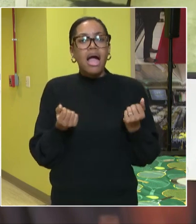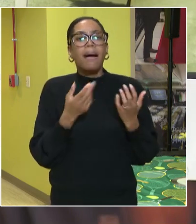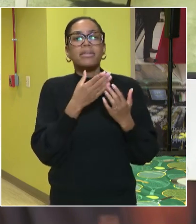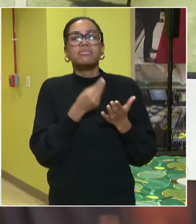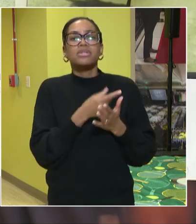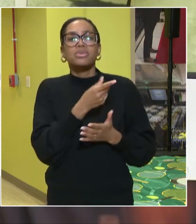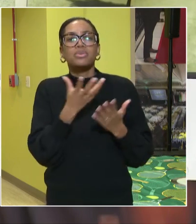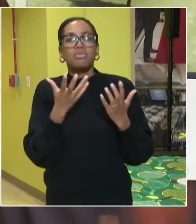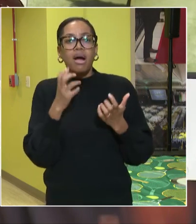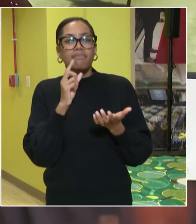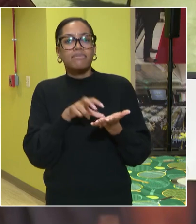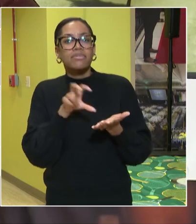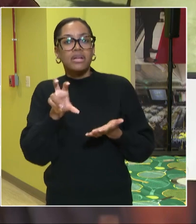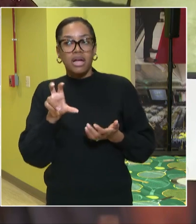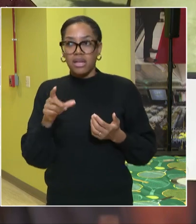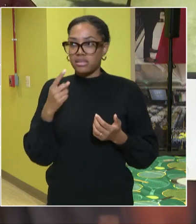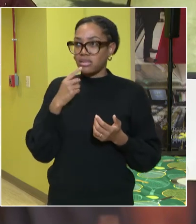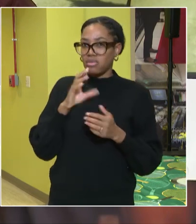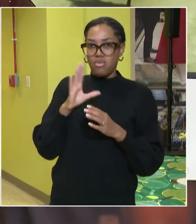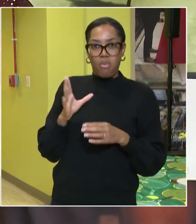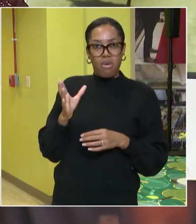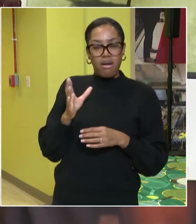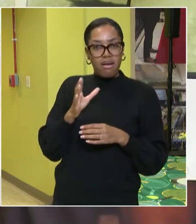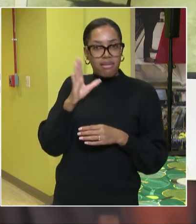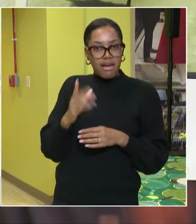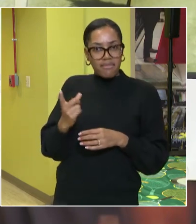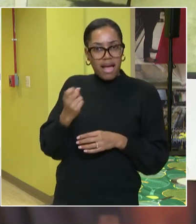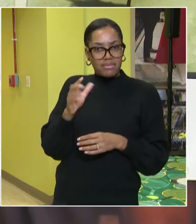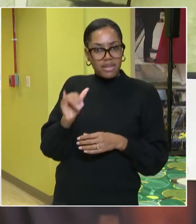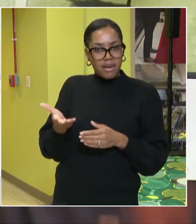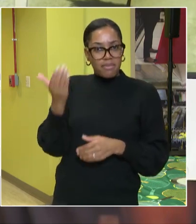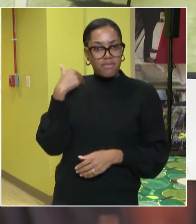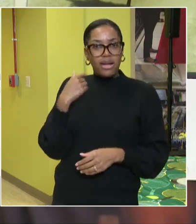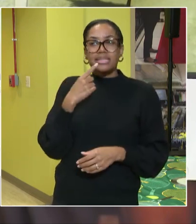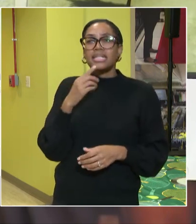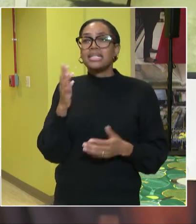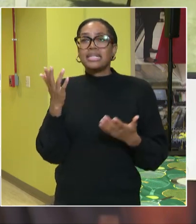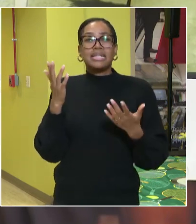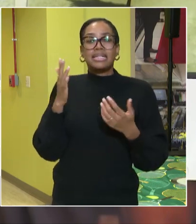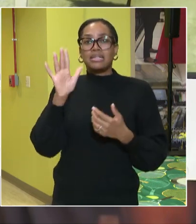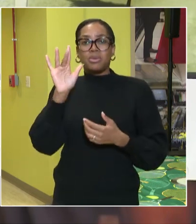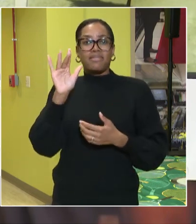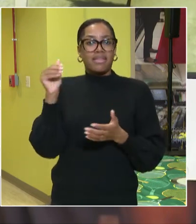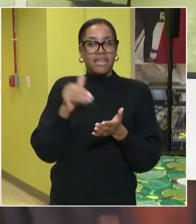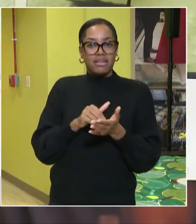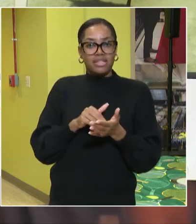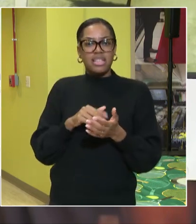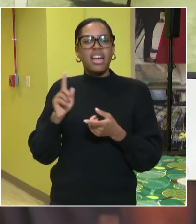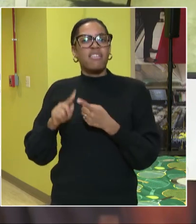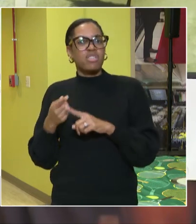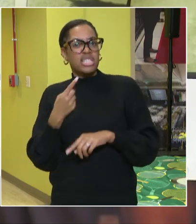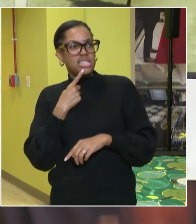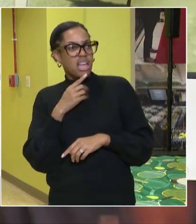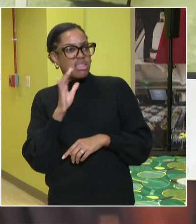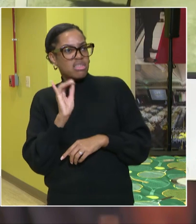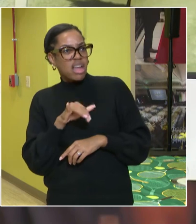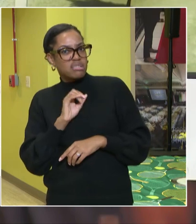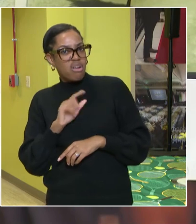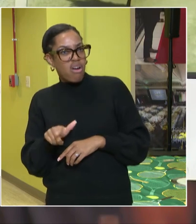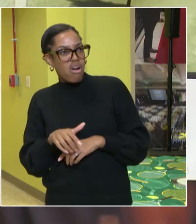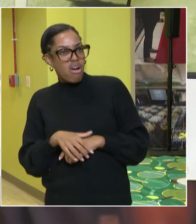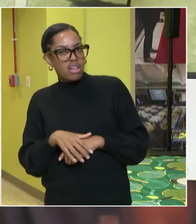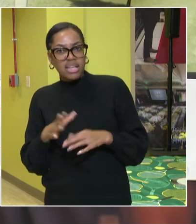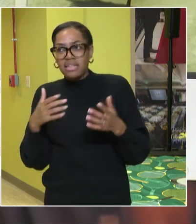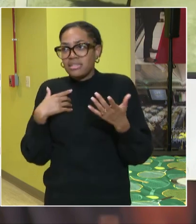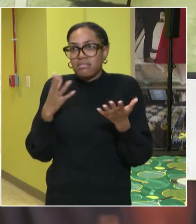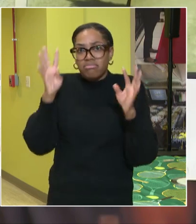that. I was thinking $1 million, 100,000. I didn't know what to say. I said, 25,000. And his friend said, that's all. That's all I